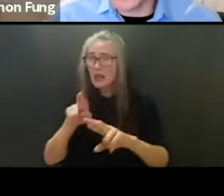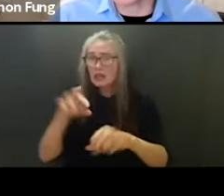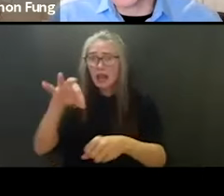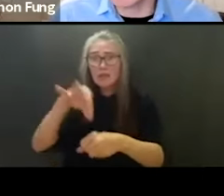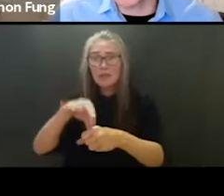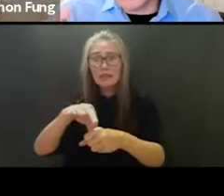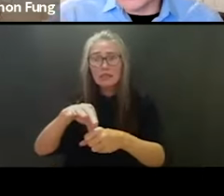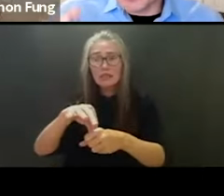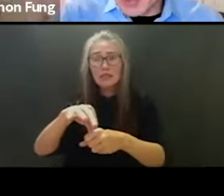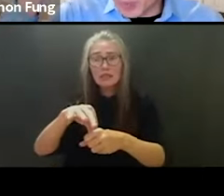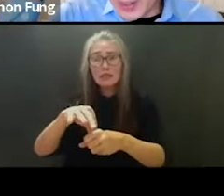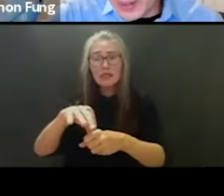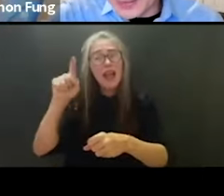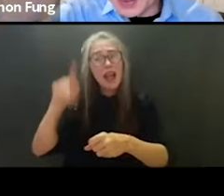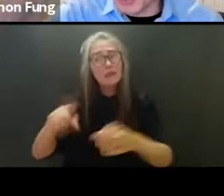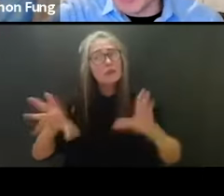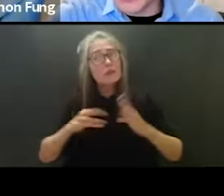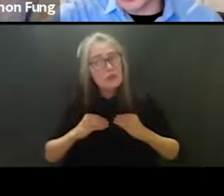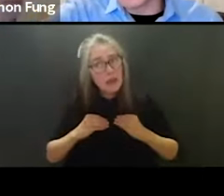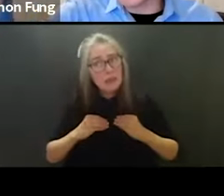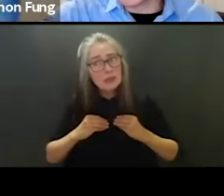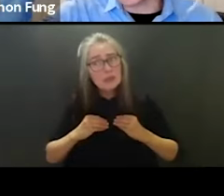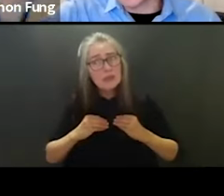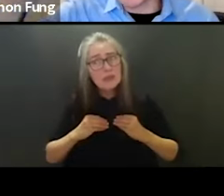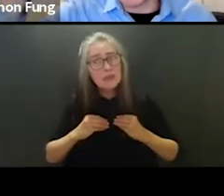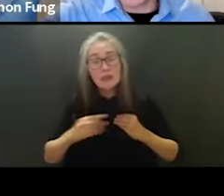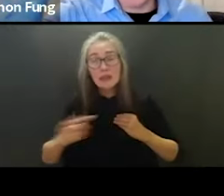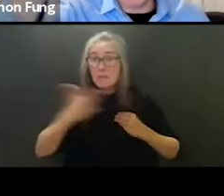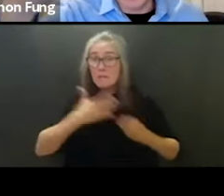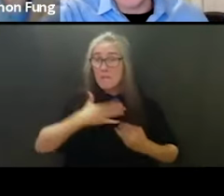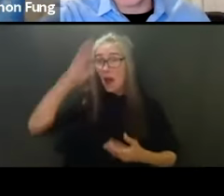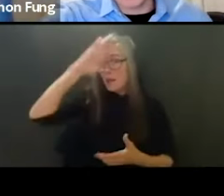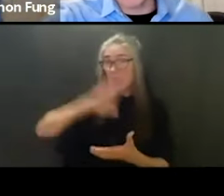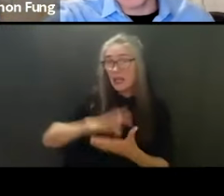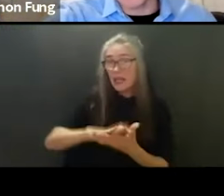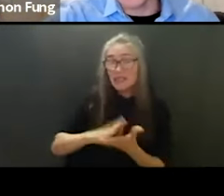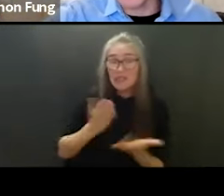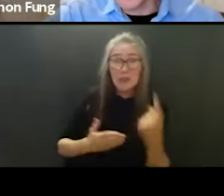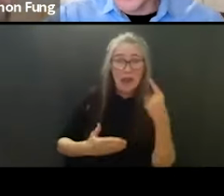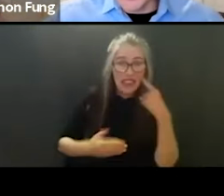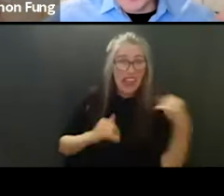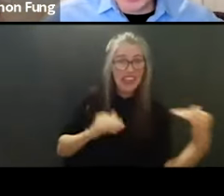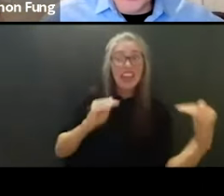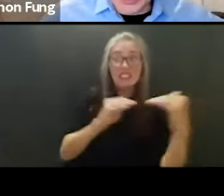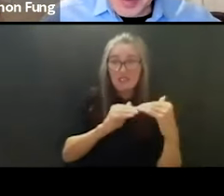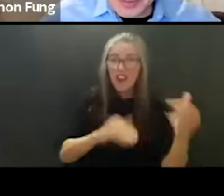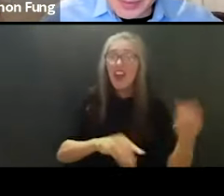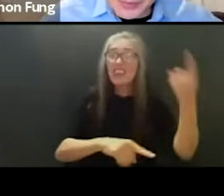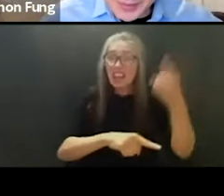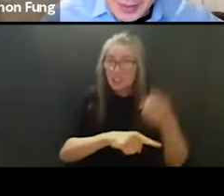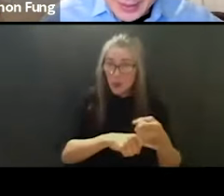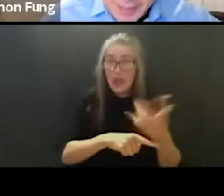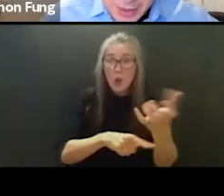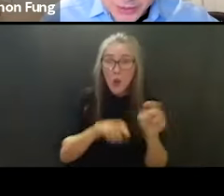I have deep beliefs about what I think will be just and fair and democratic in America. Other people have different